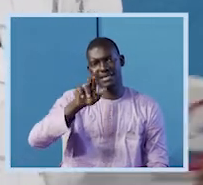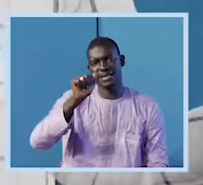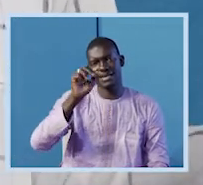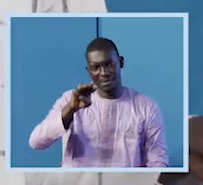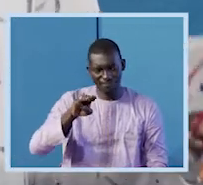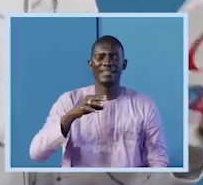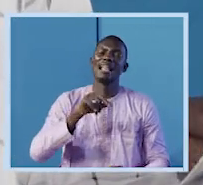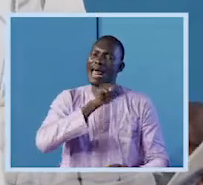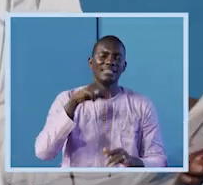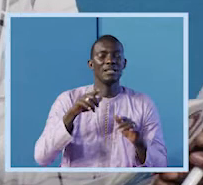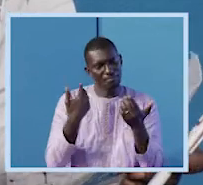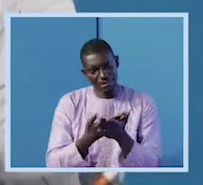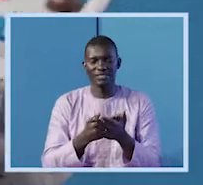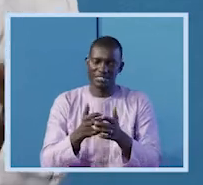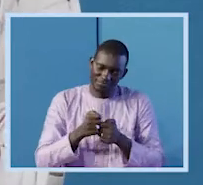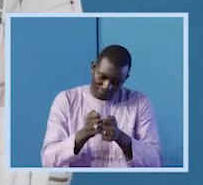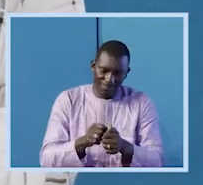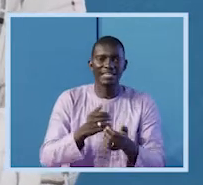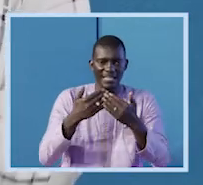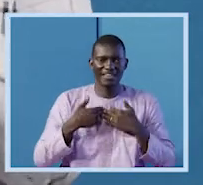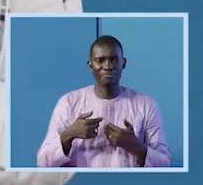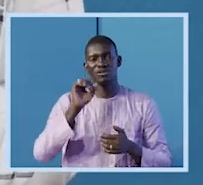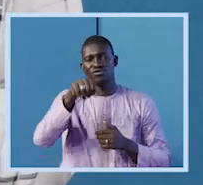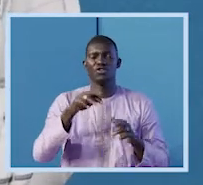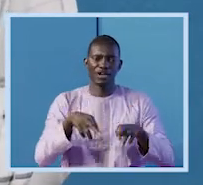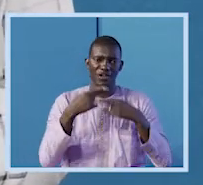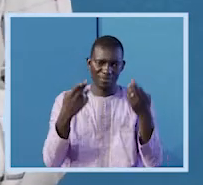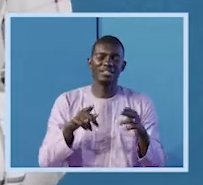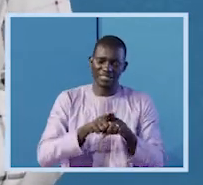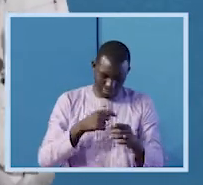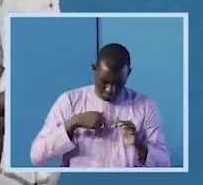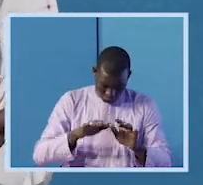give me your recommendations and your comments. I will surely pen them down, if not even